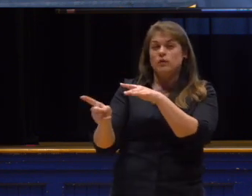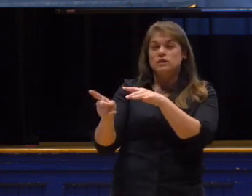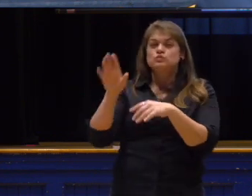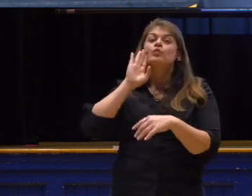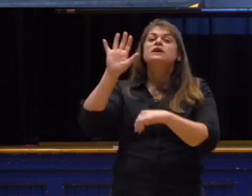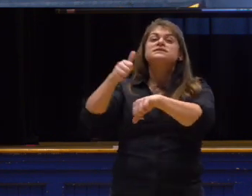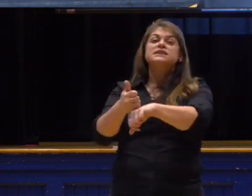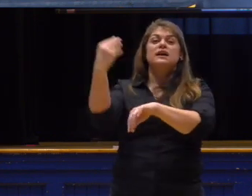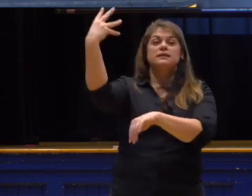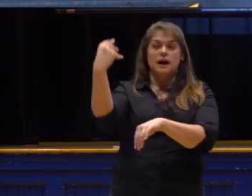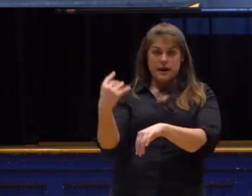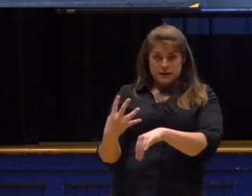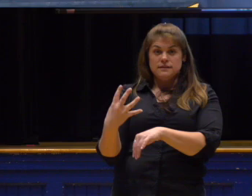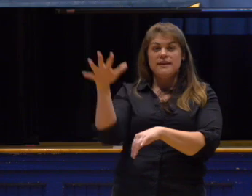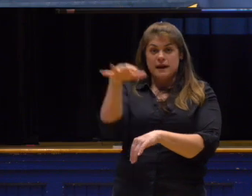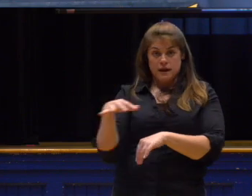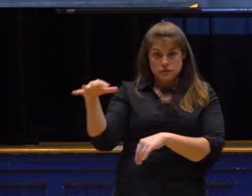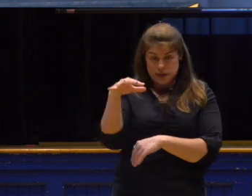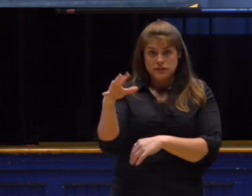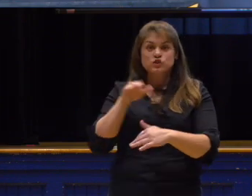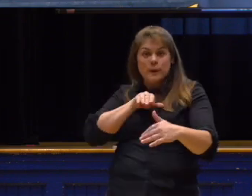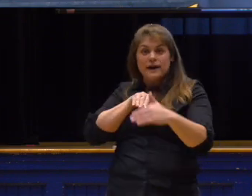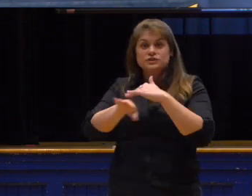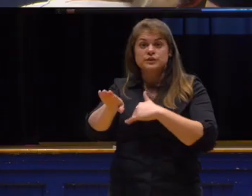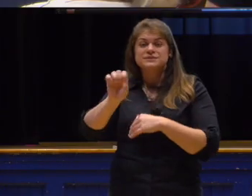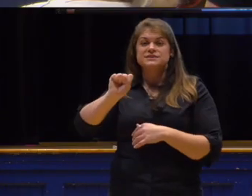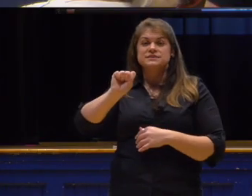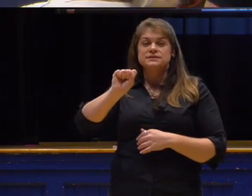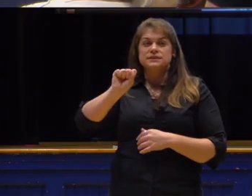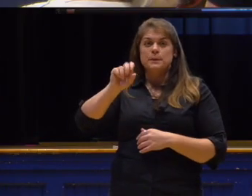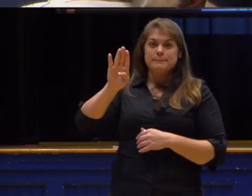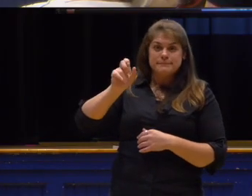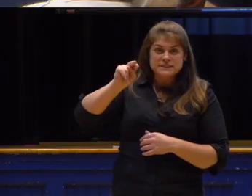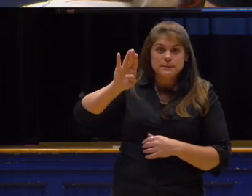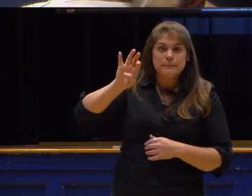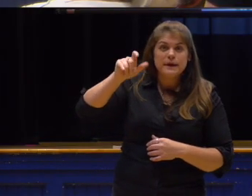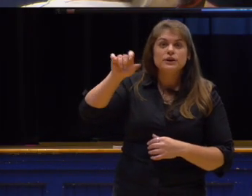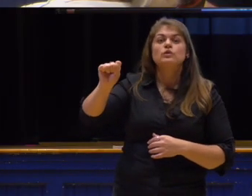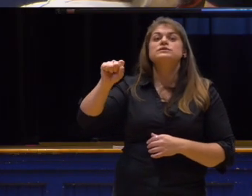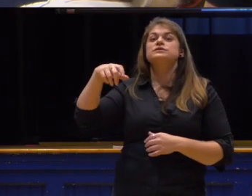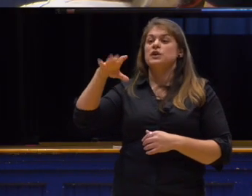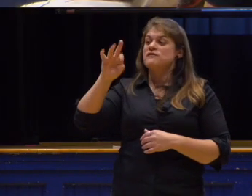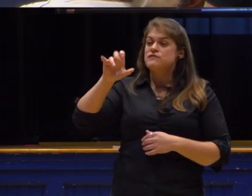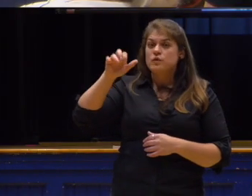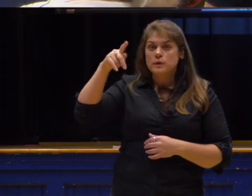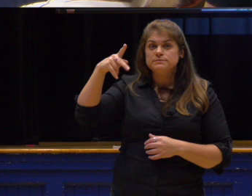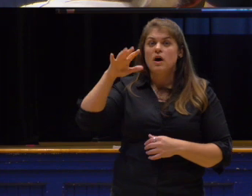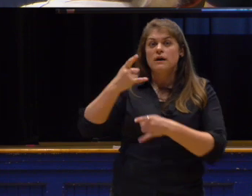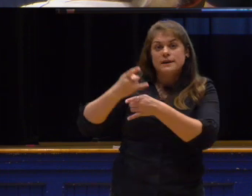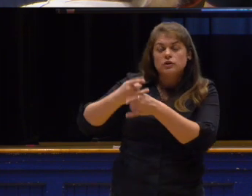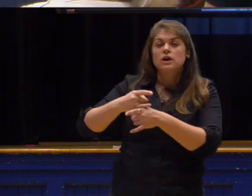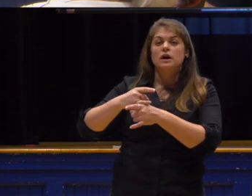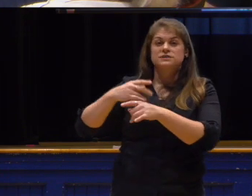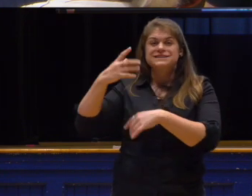there. So entry into Santander, Benson's Bagels, Forest Park Liquors, the dental there is